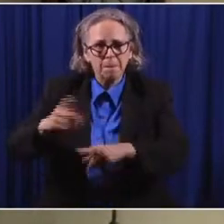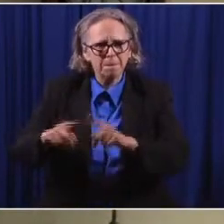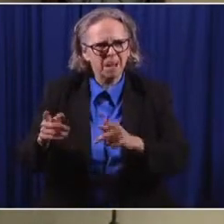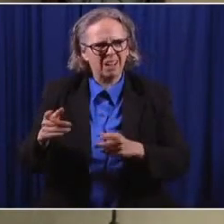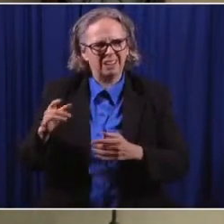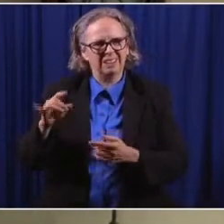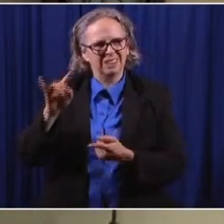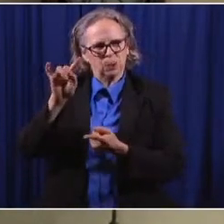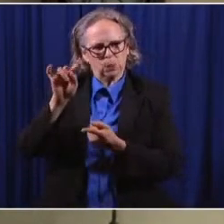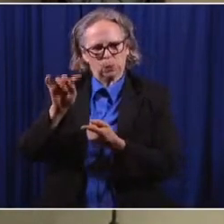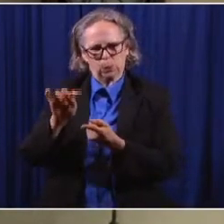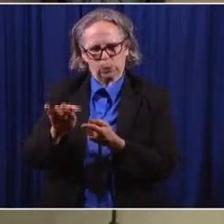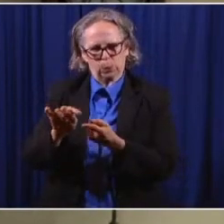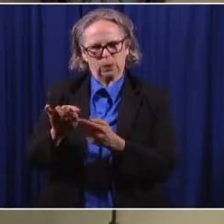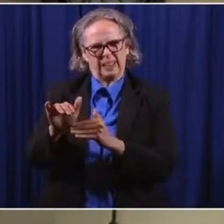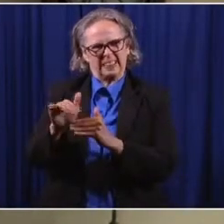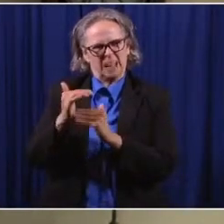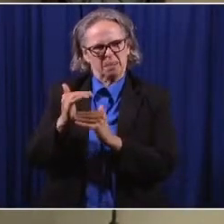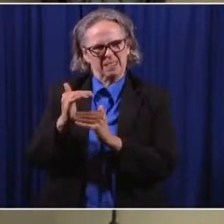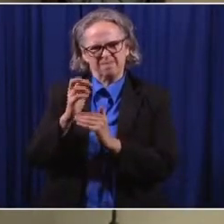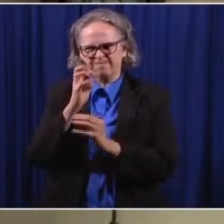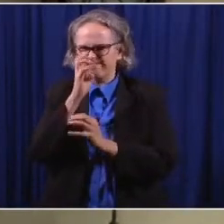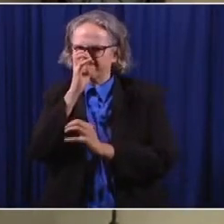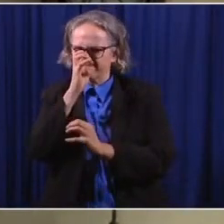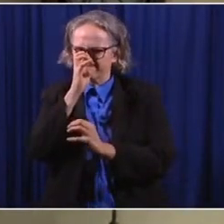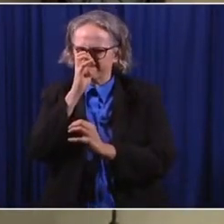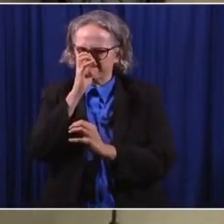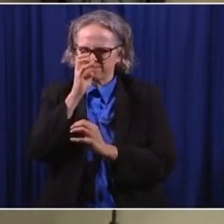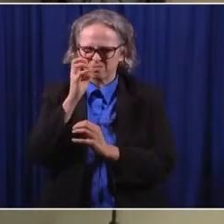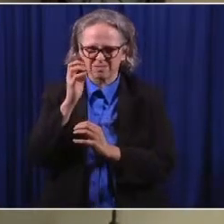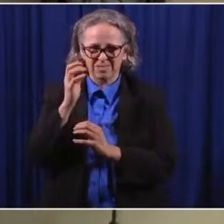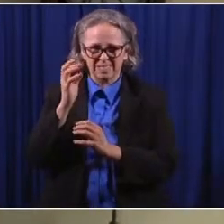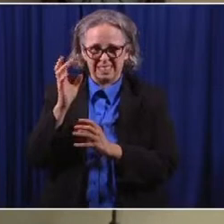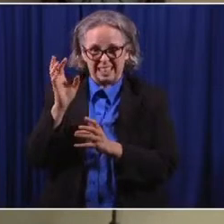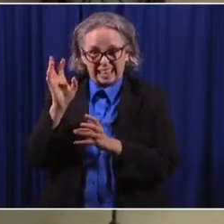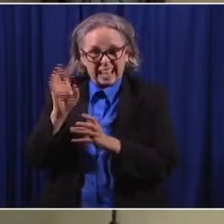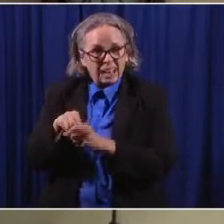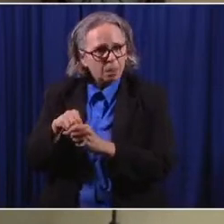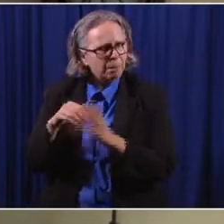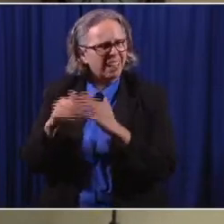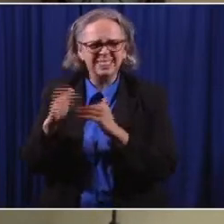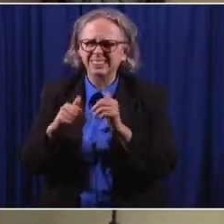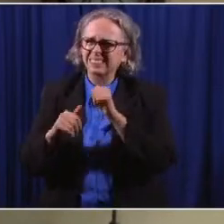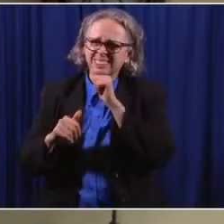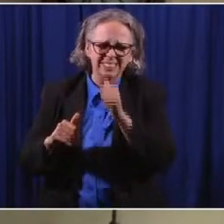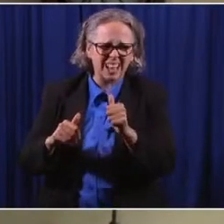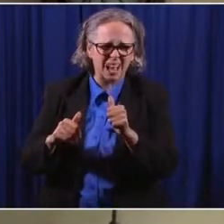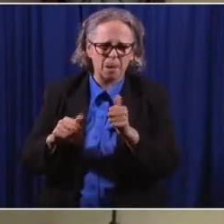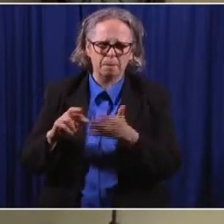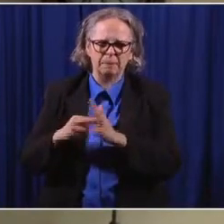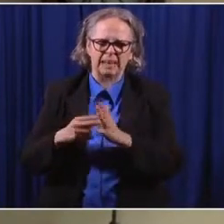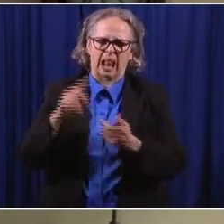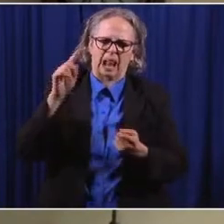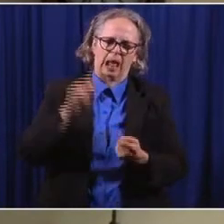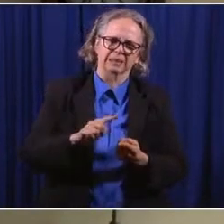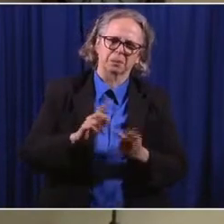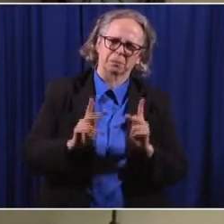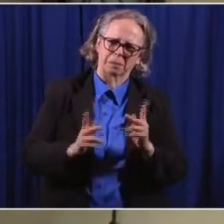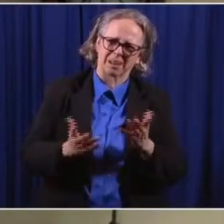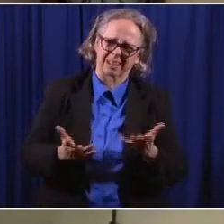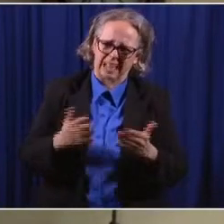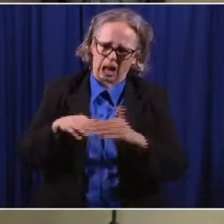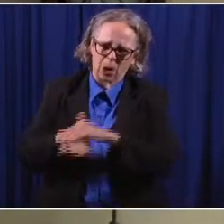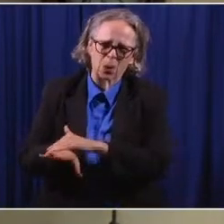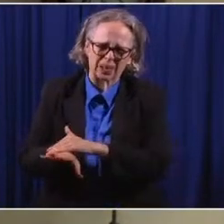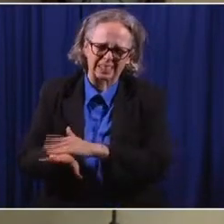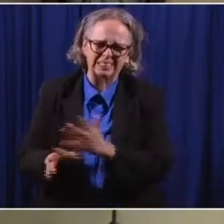been, you know, out away from the building itself. And you've seen a lot fewer people who have been able to actually come into the senior